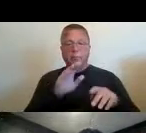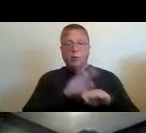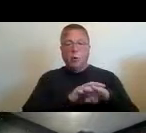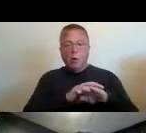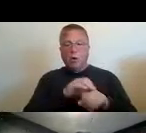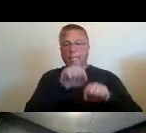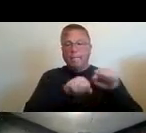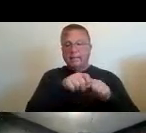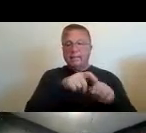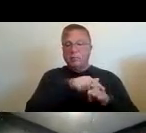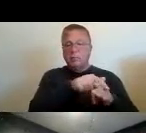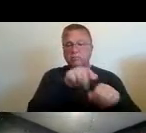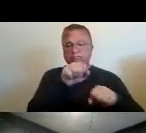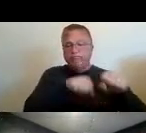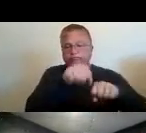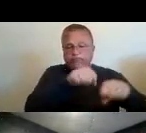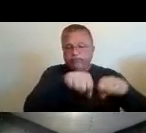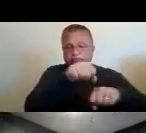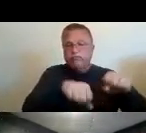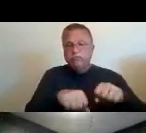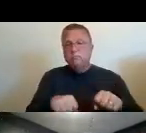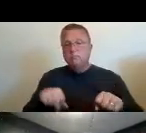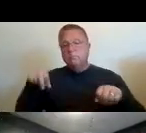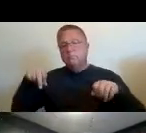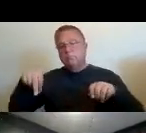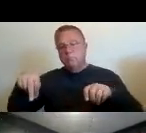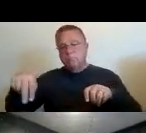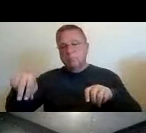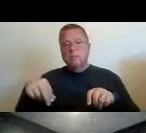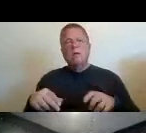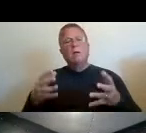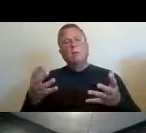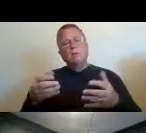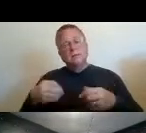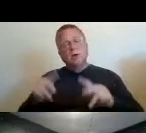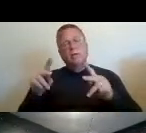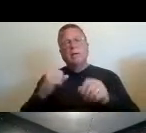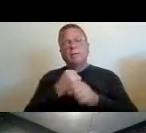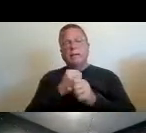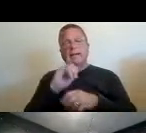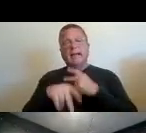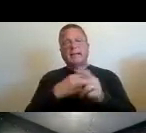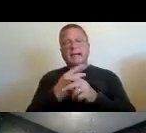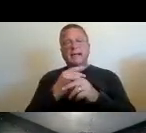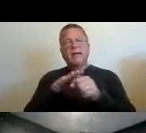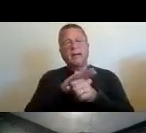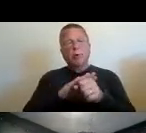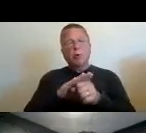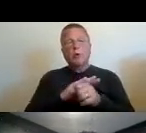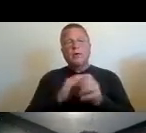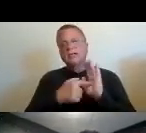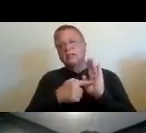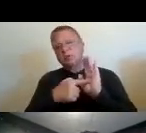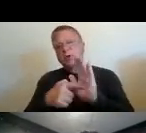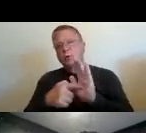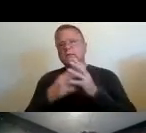we, you know, it's again an opportunity to kind of create that kind of neighborhood. What Kim was referencing of how do we reflect those values, the